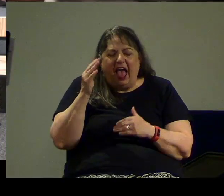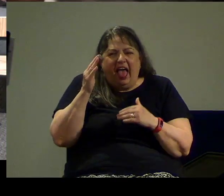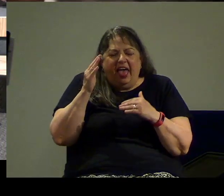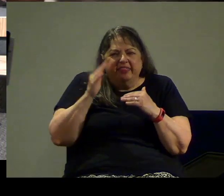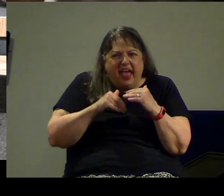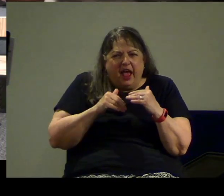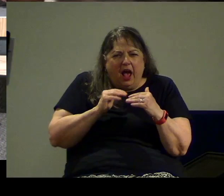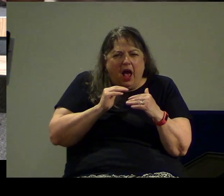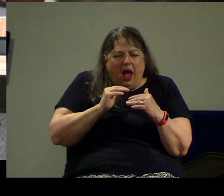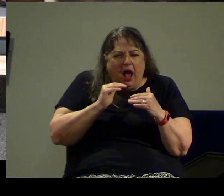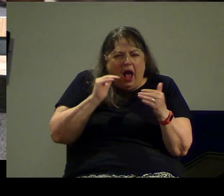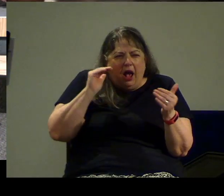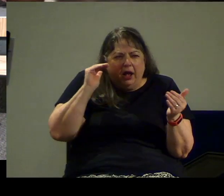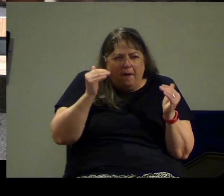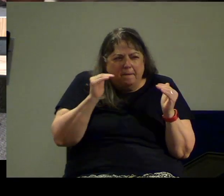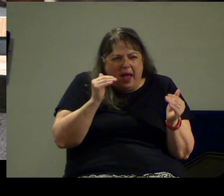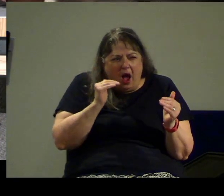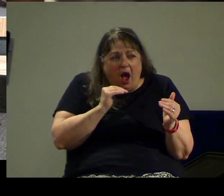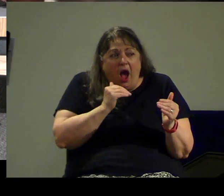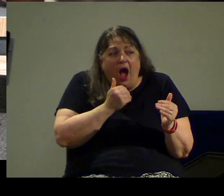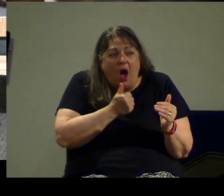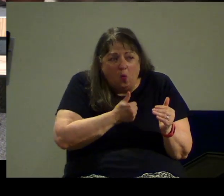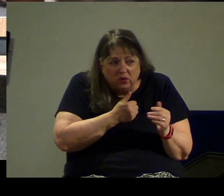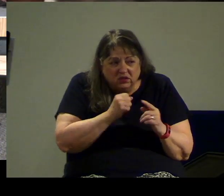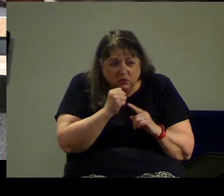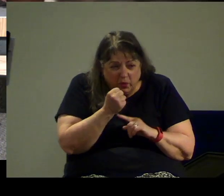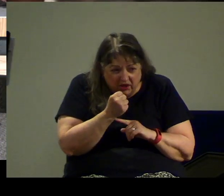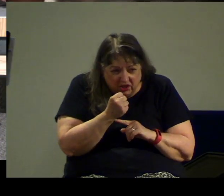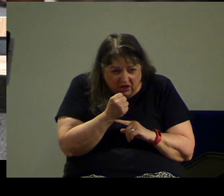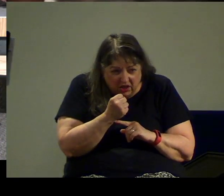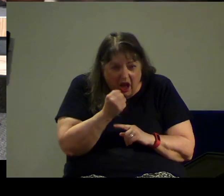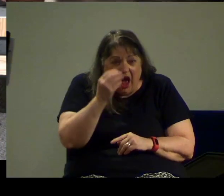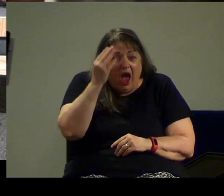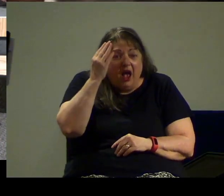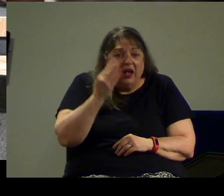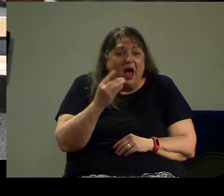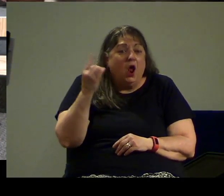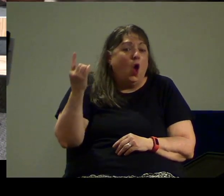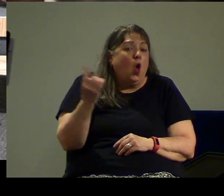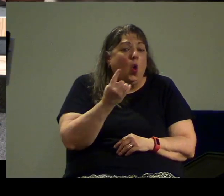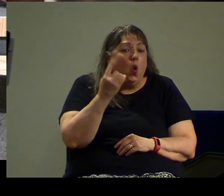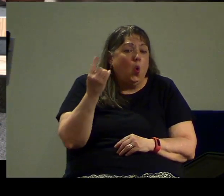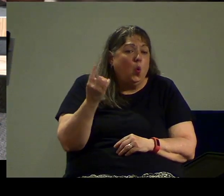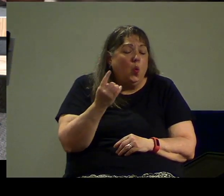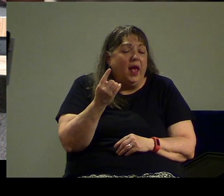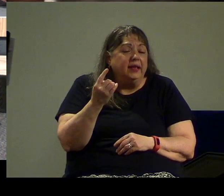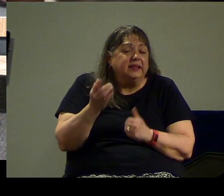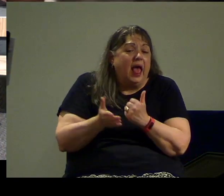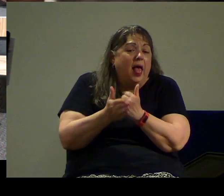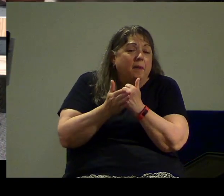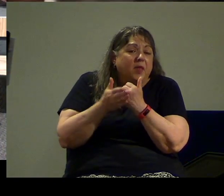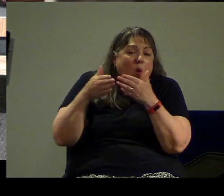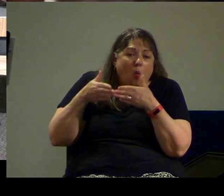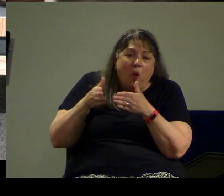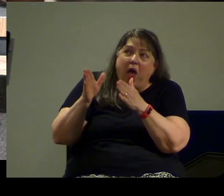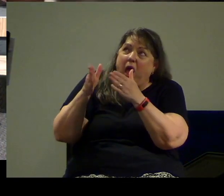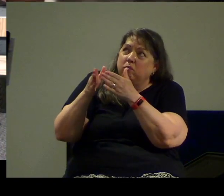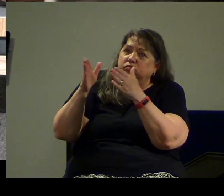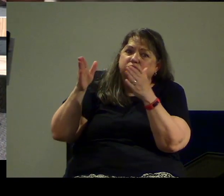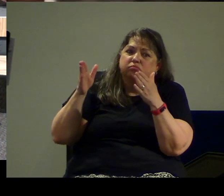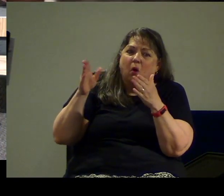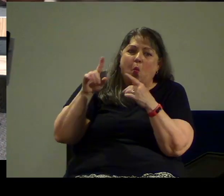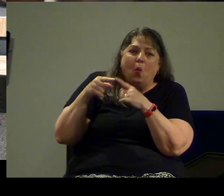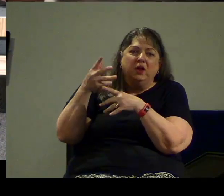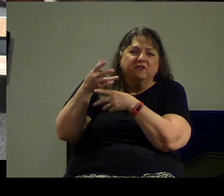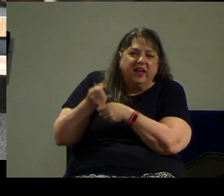or come out on the other side with. But God always makes a way for you when you have faith and trust in the